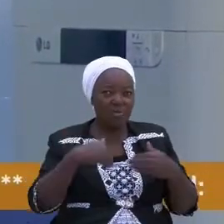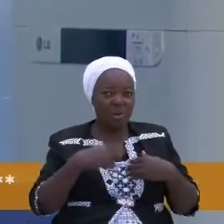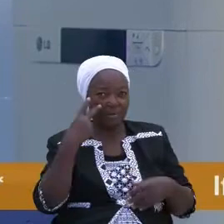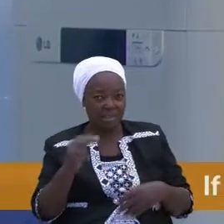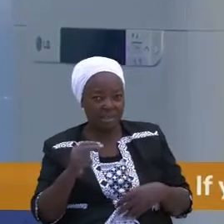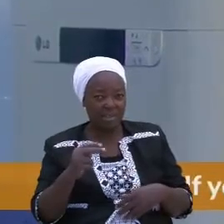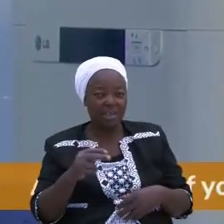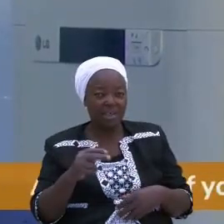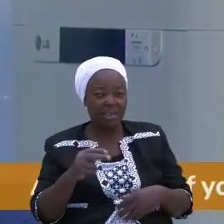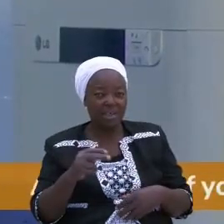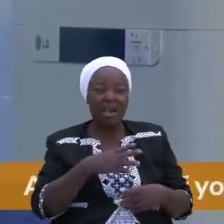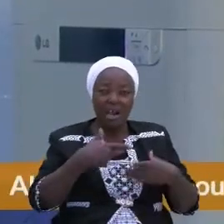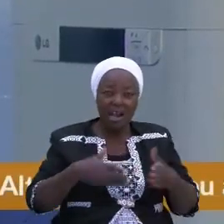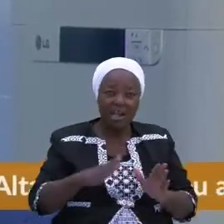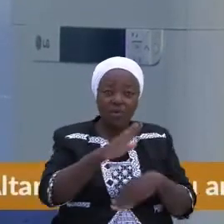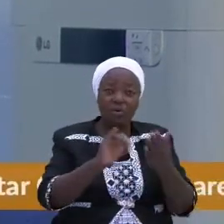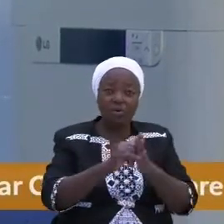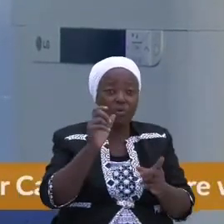youtube